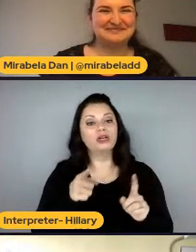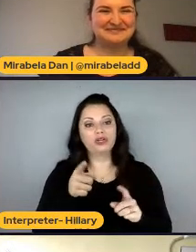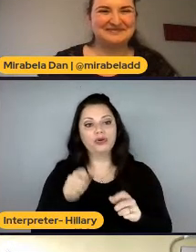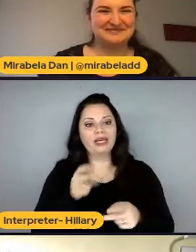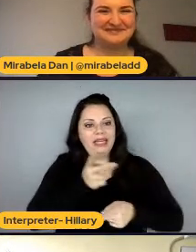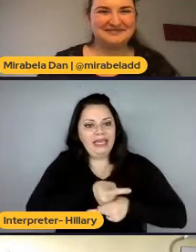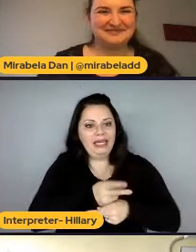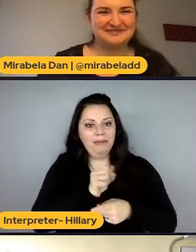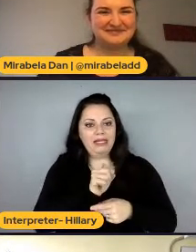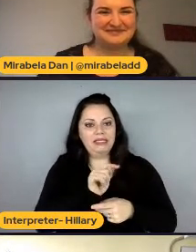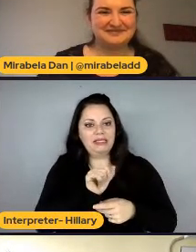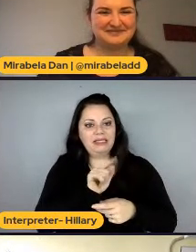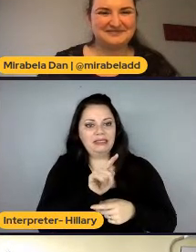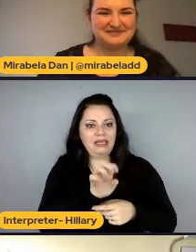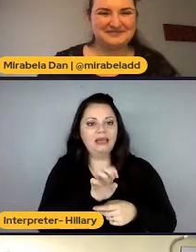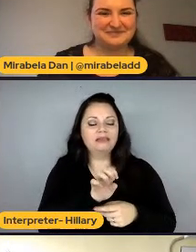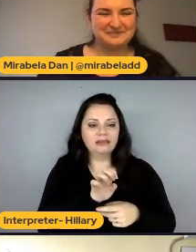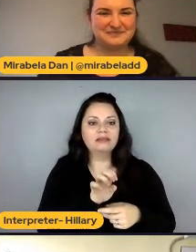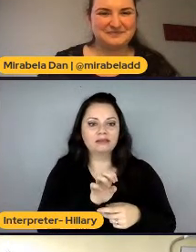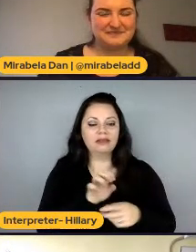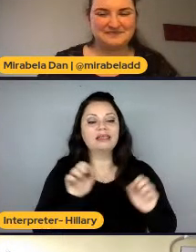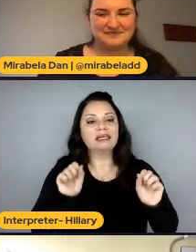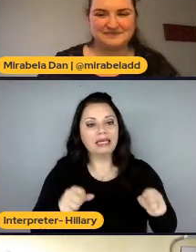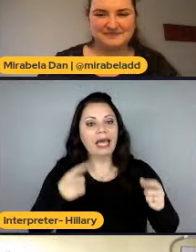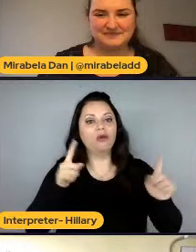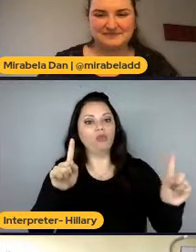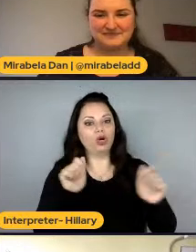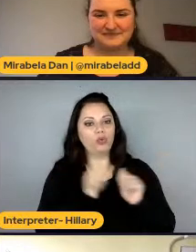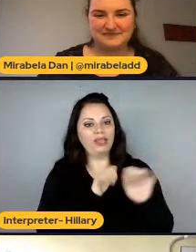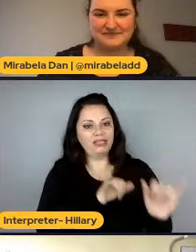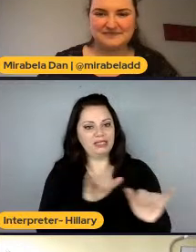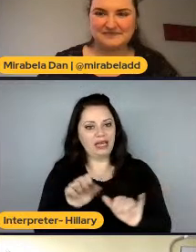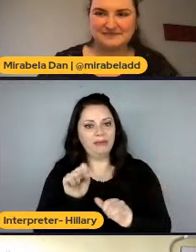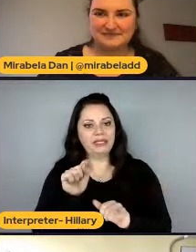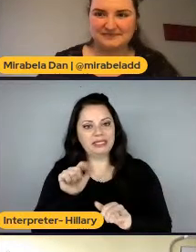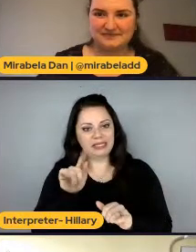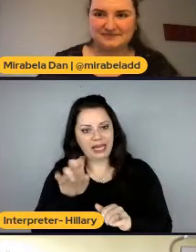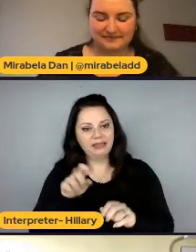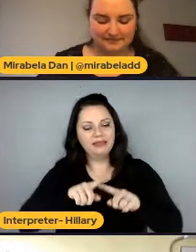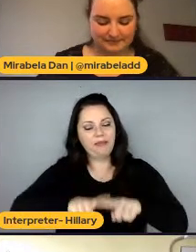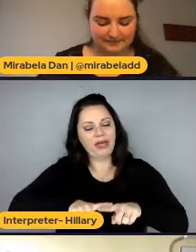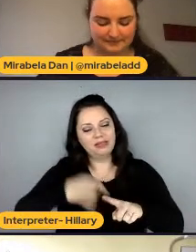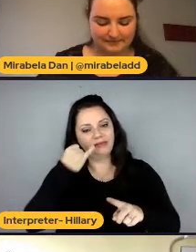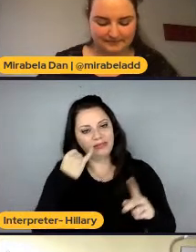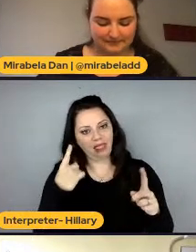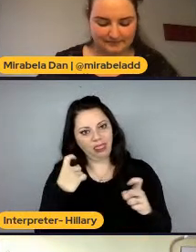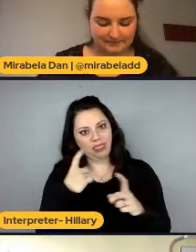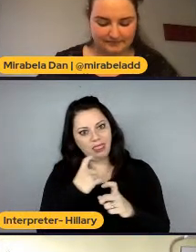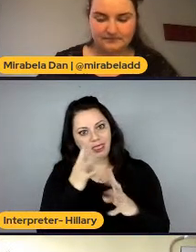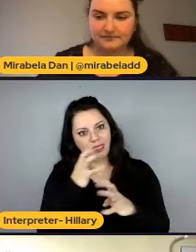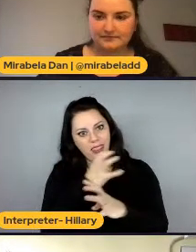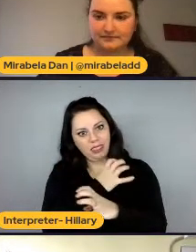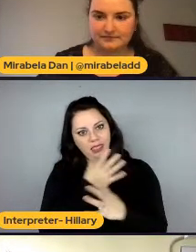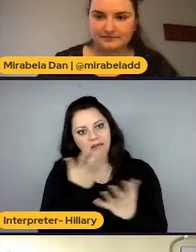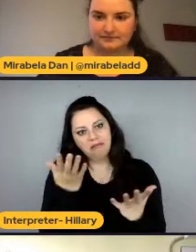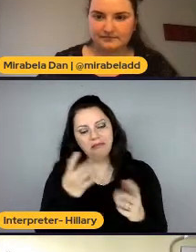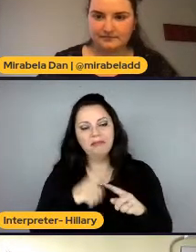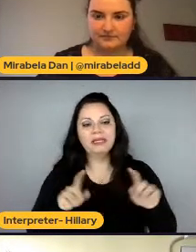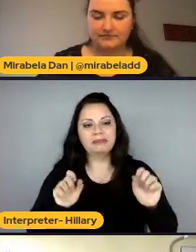state. So it can work with the same state depending on the complexity, but it is